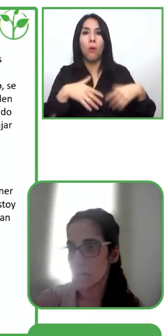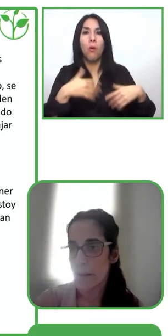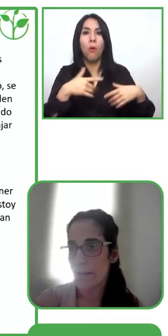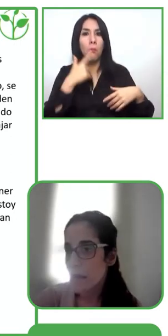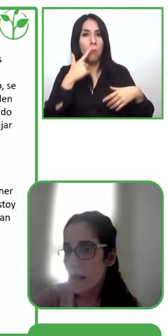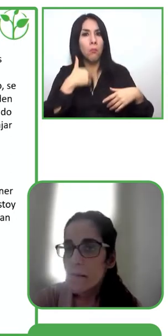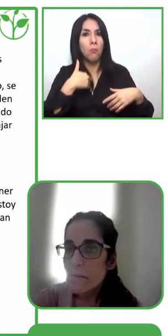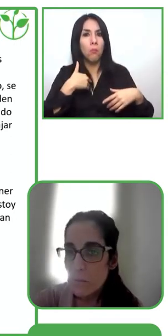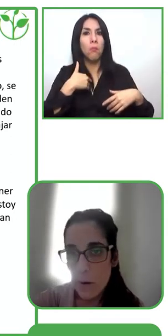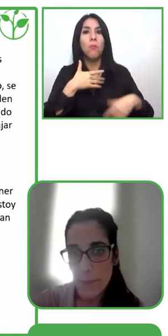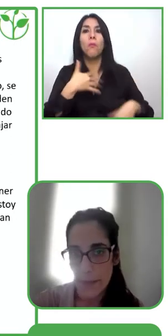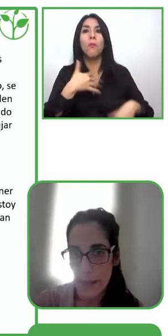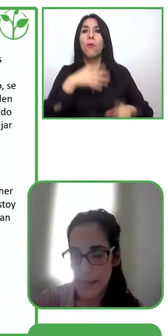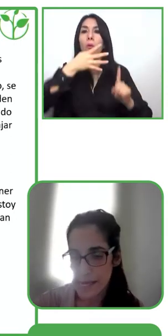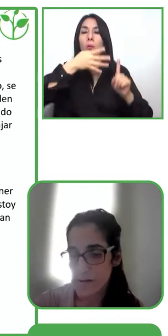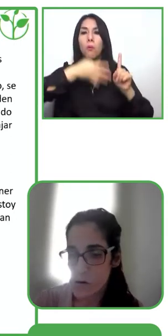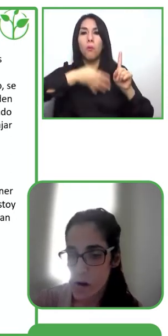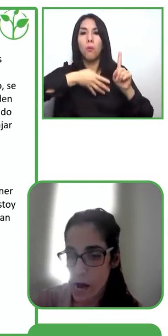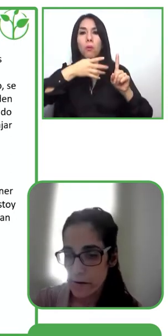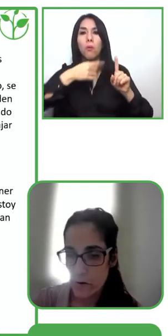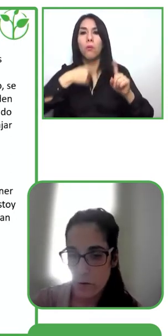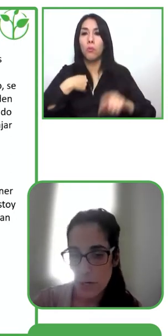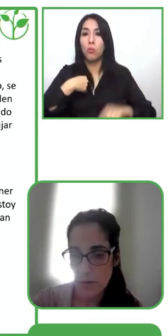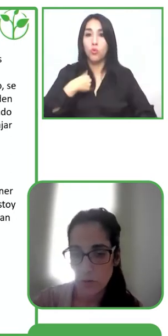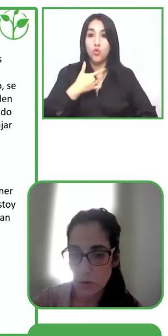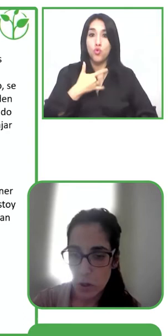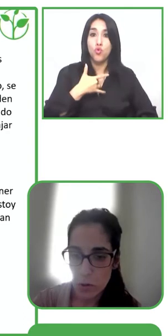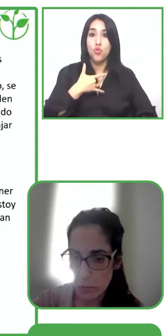that they're receiving. I personally